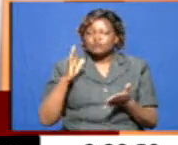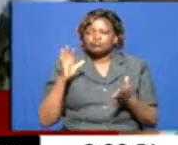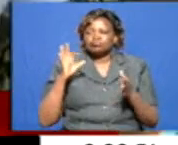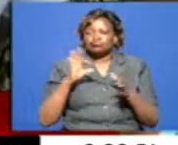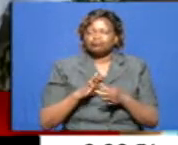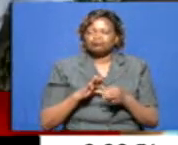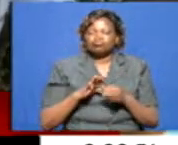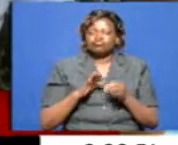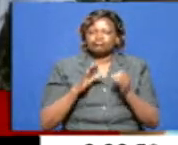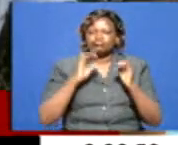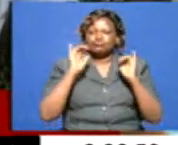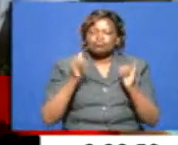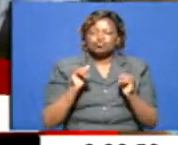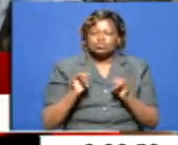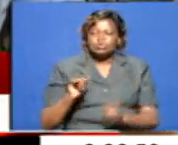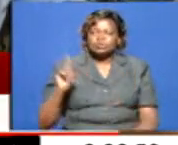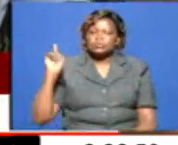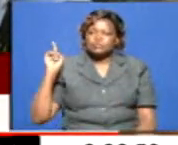briefs.